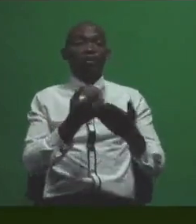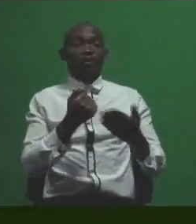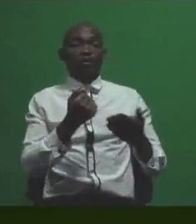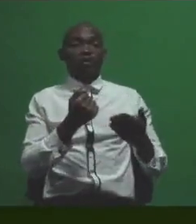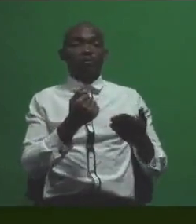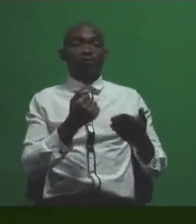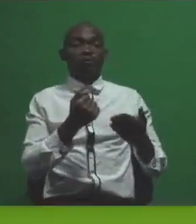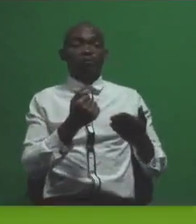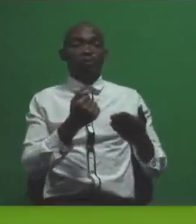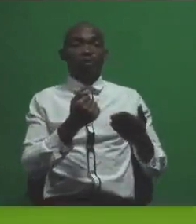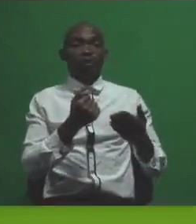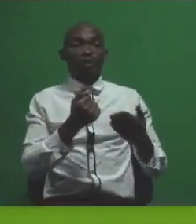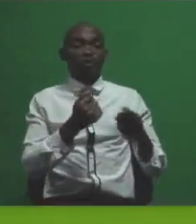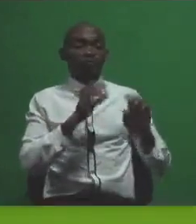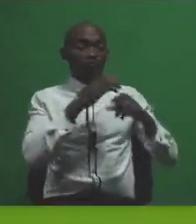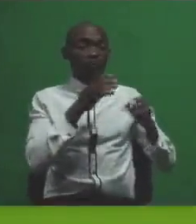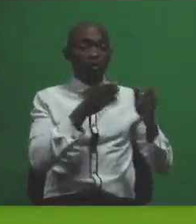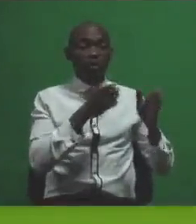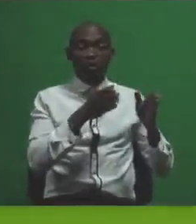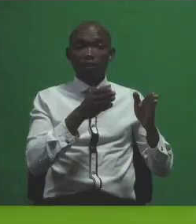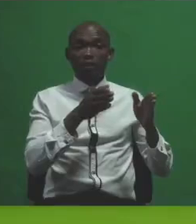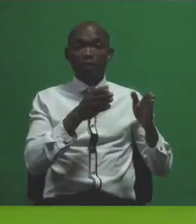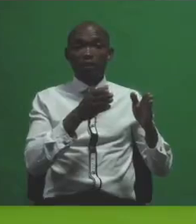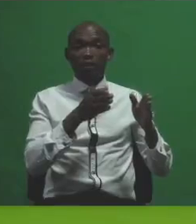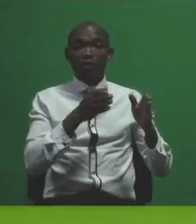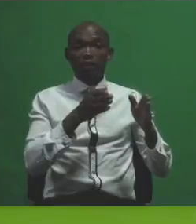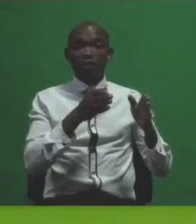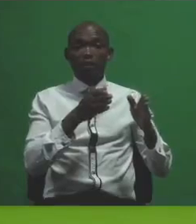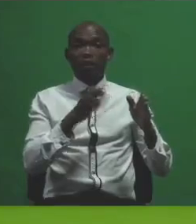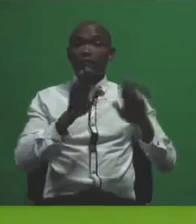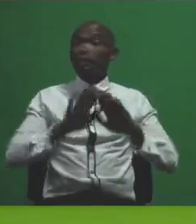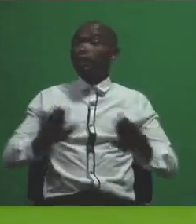laboratory safety and safety of yourself.